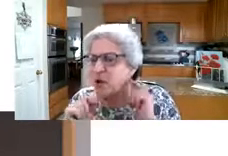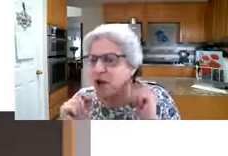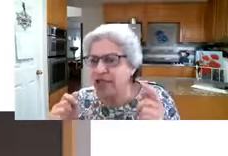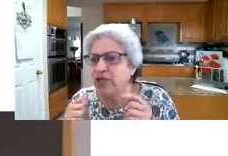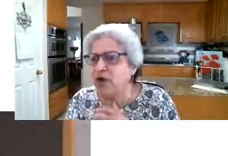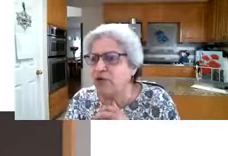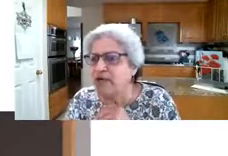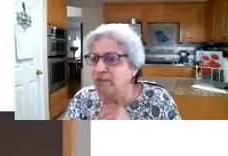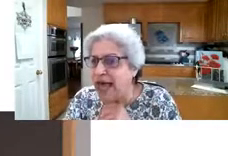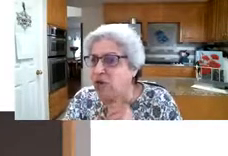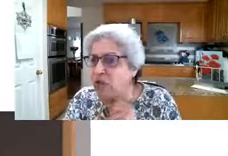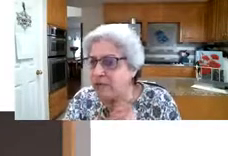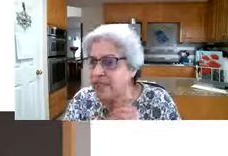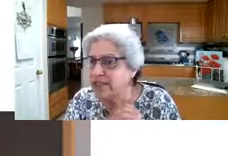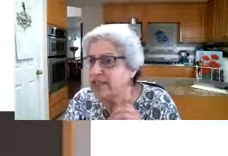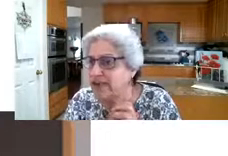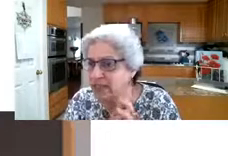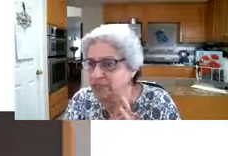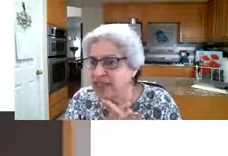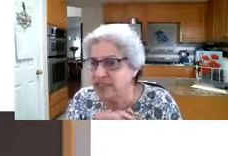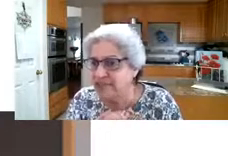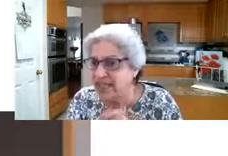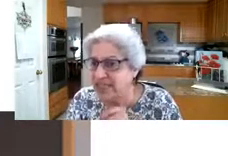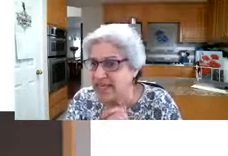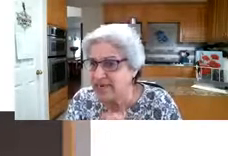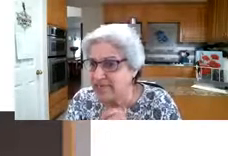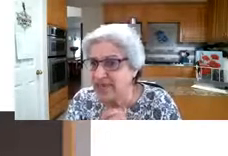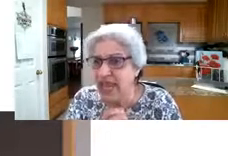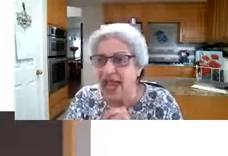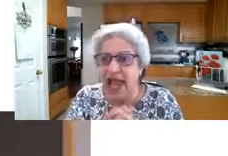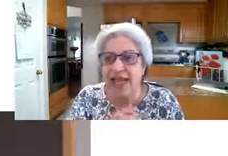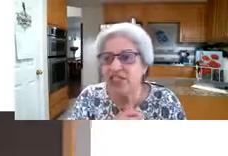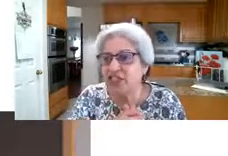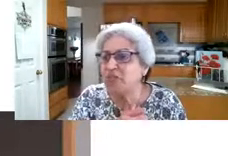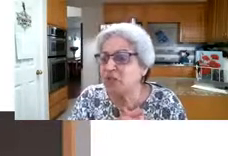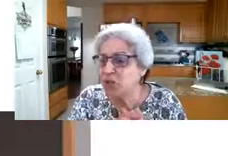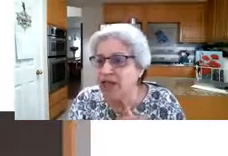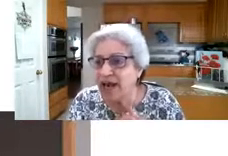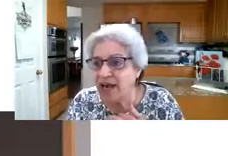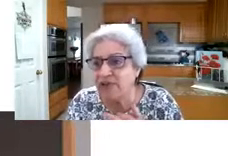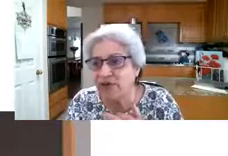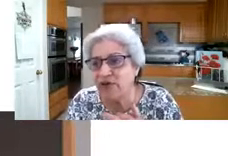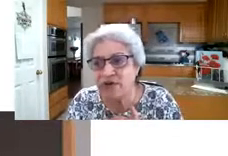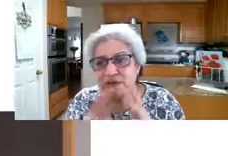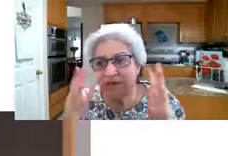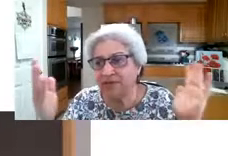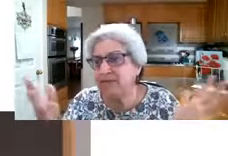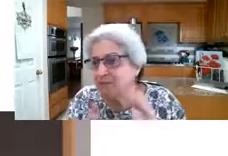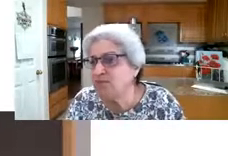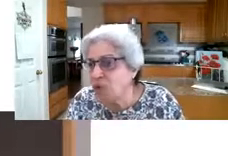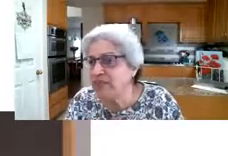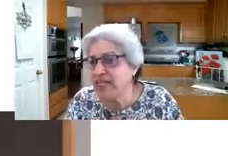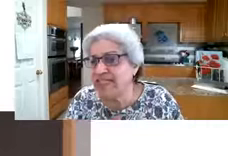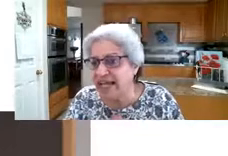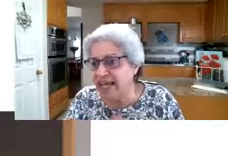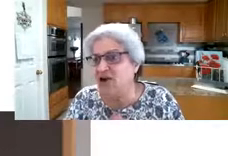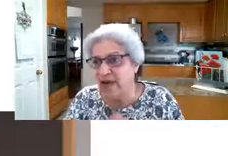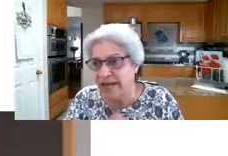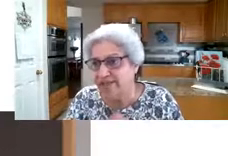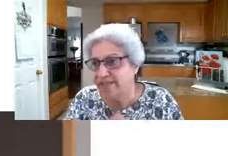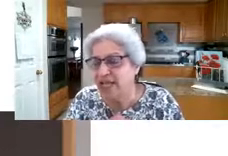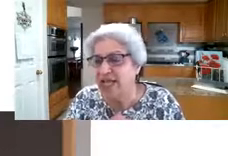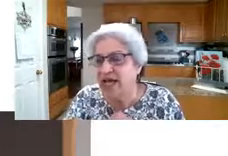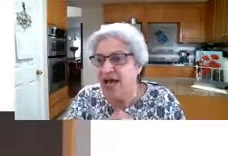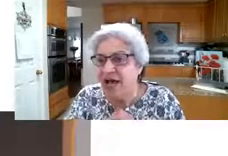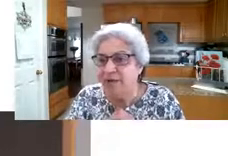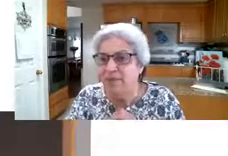fears, I want you to know that a Black woman developed this vaccine and she's been working on it for more than a decade